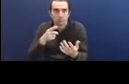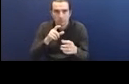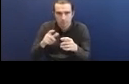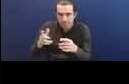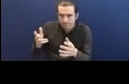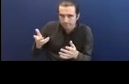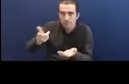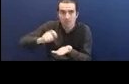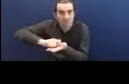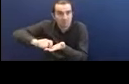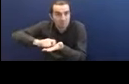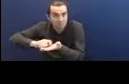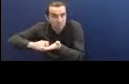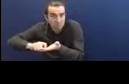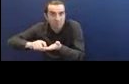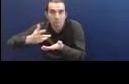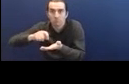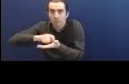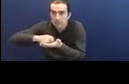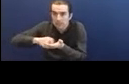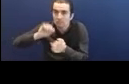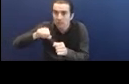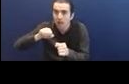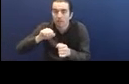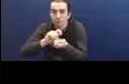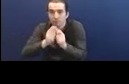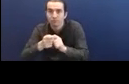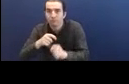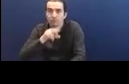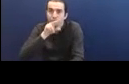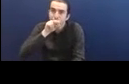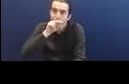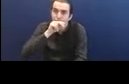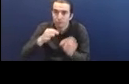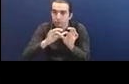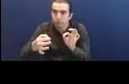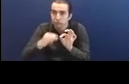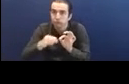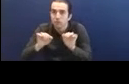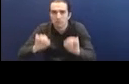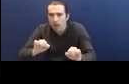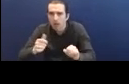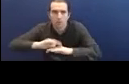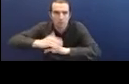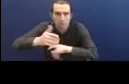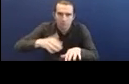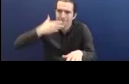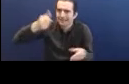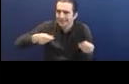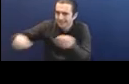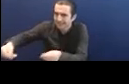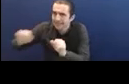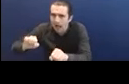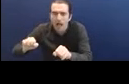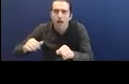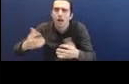just come from the UN, it also came from disabled people and particularly parents. And wherever I've gone in the